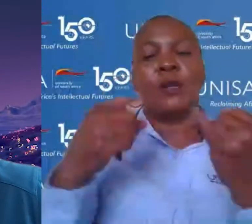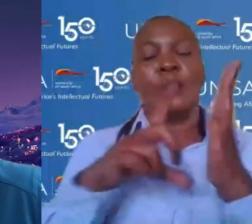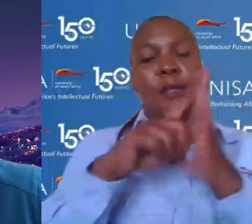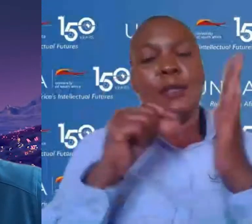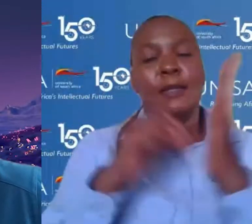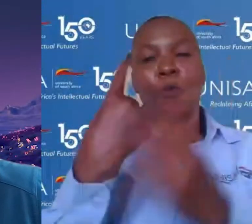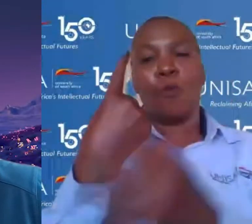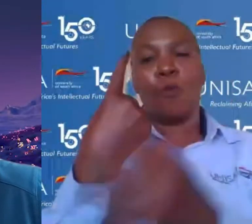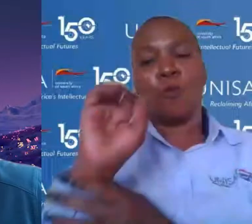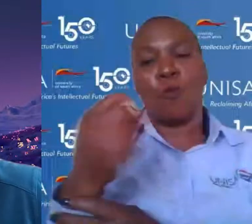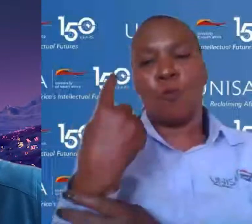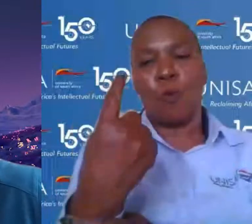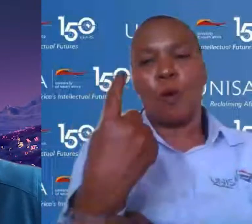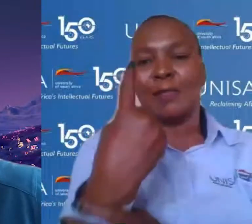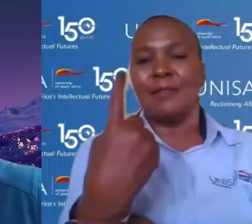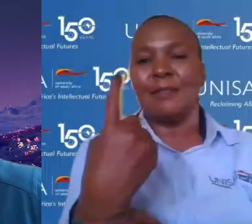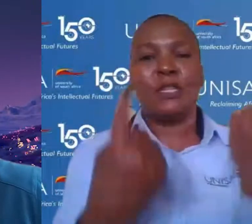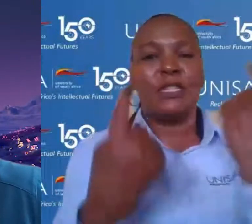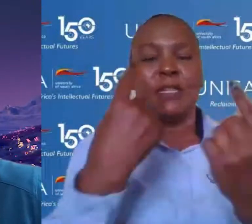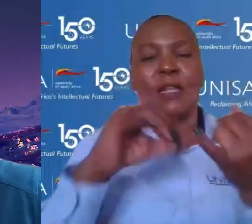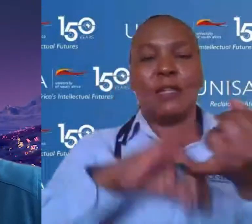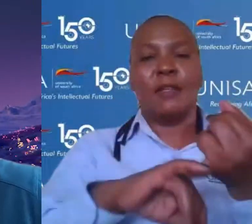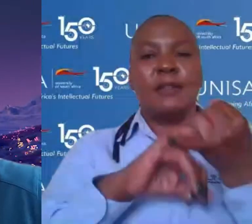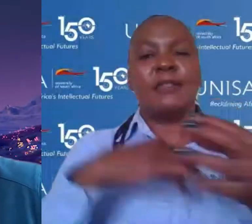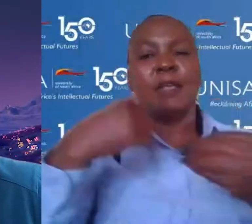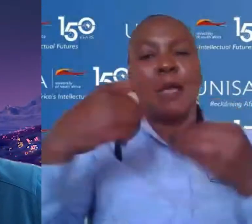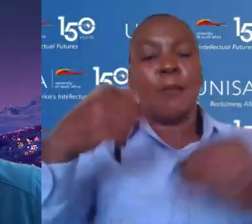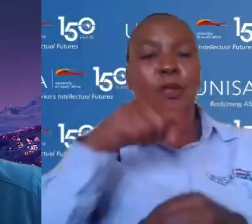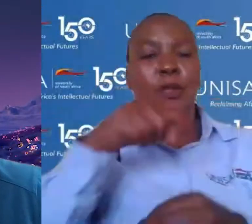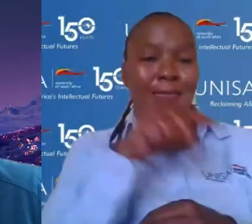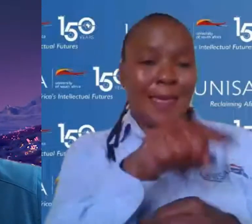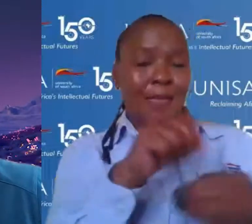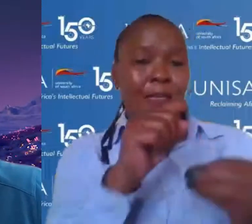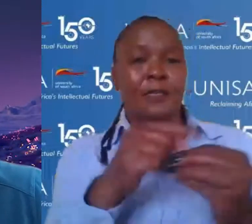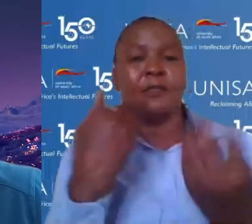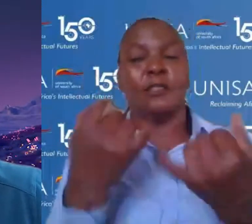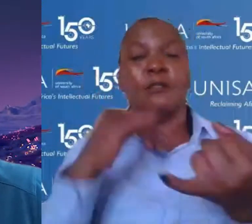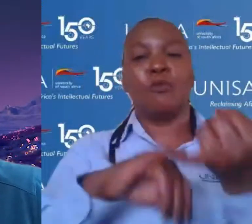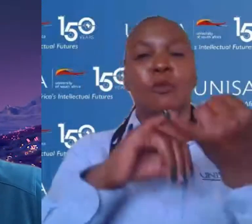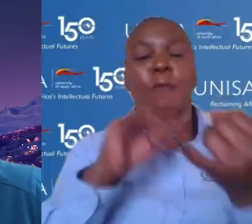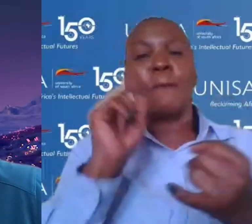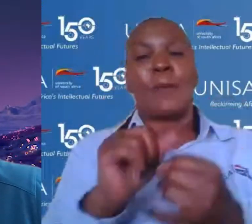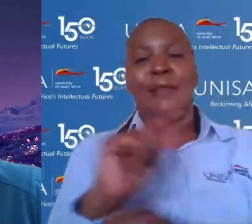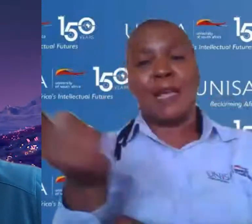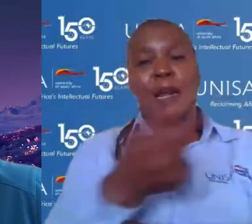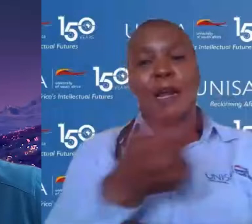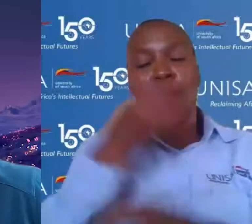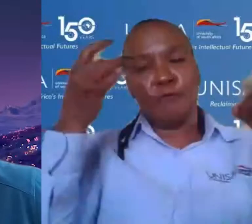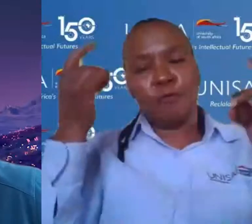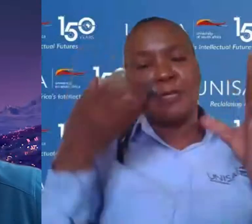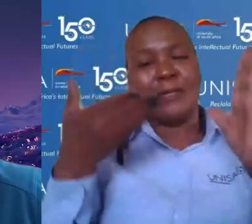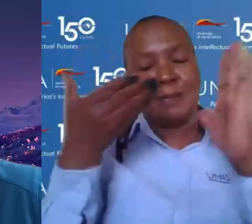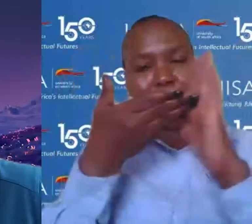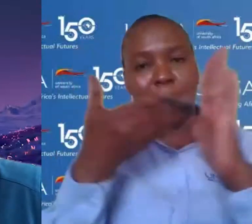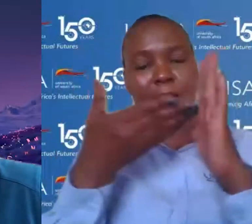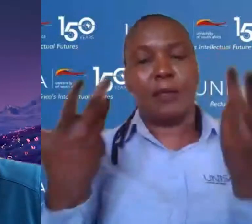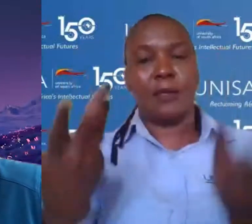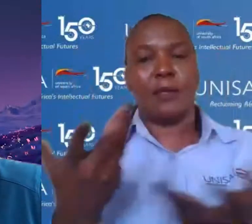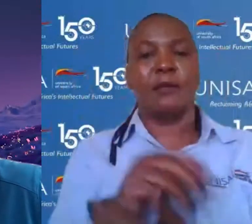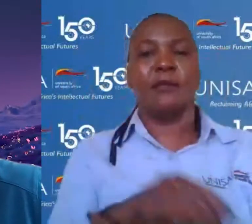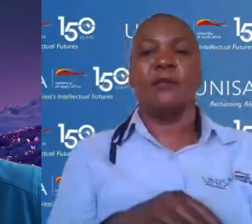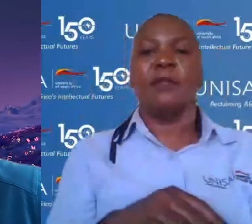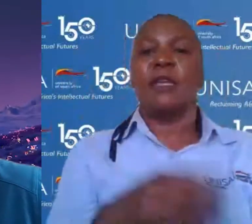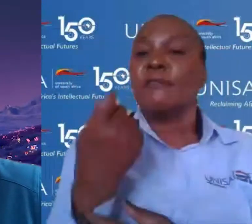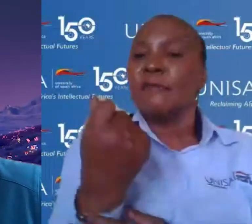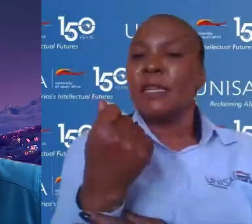each module is about that module, although there's generic information. So if it is Financial